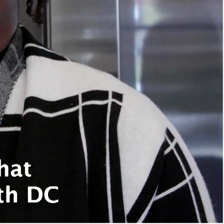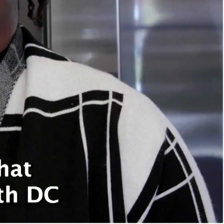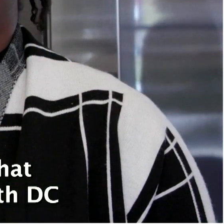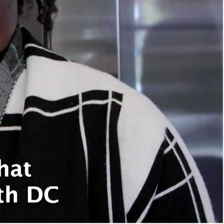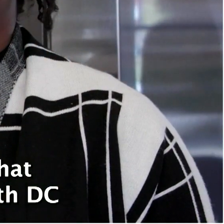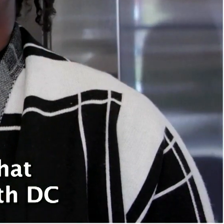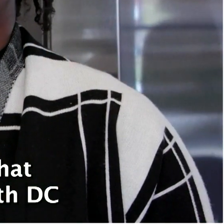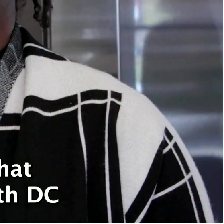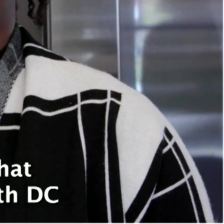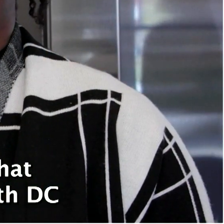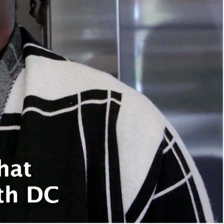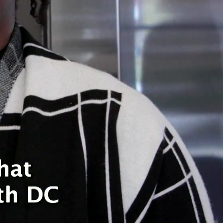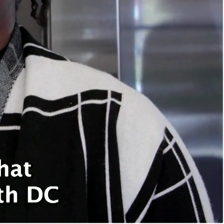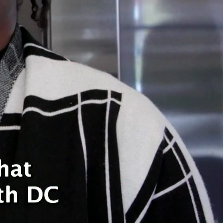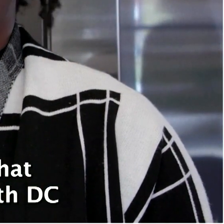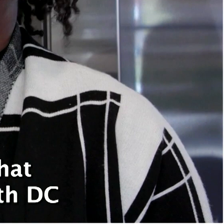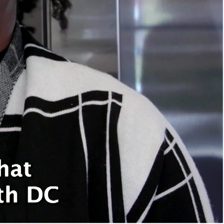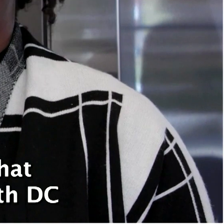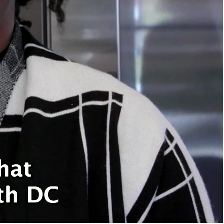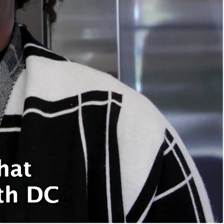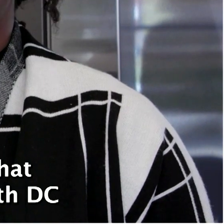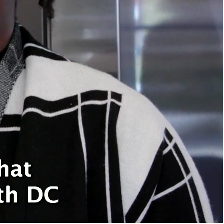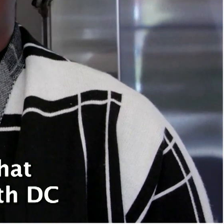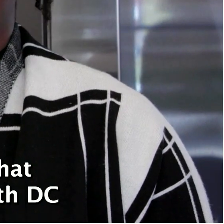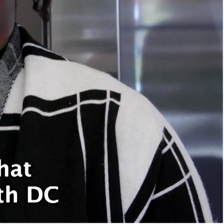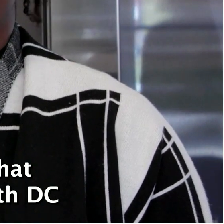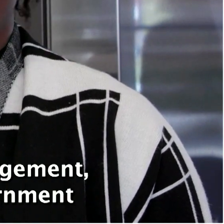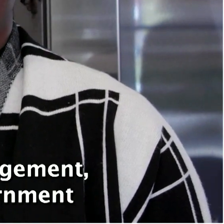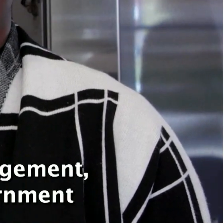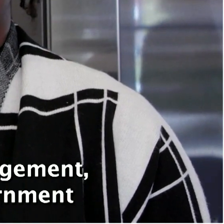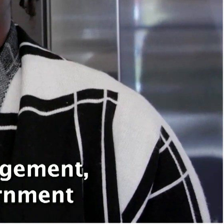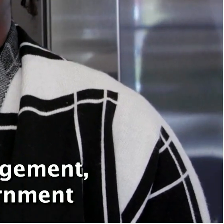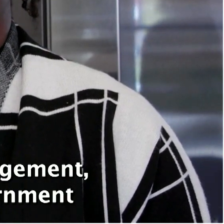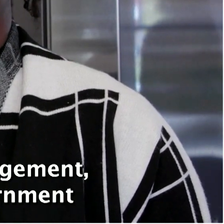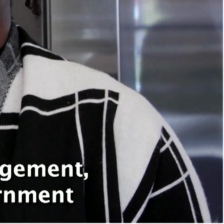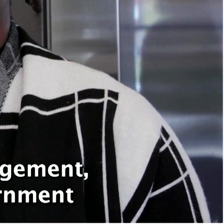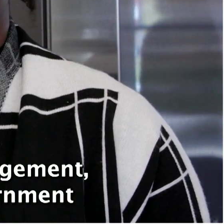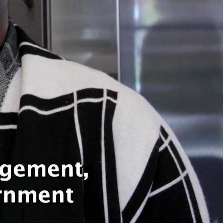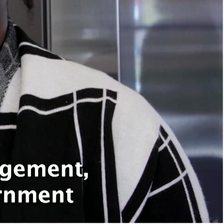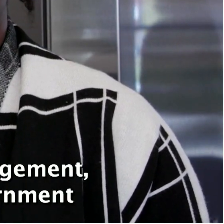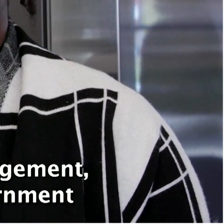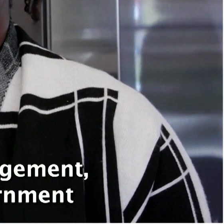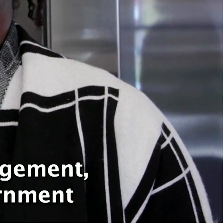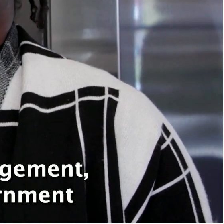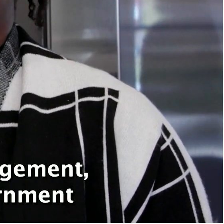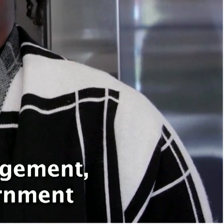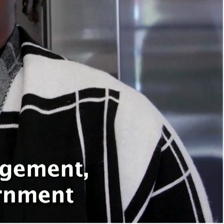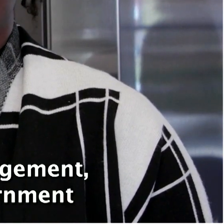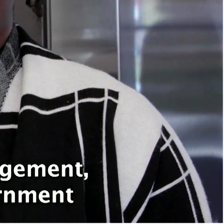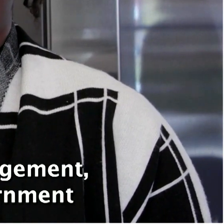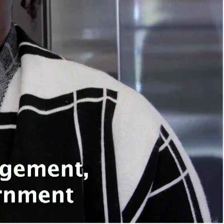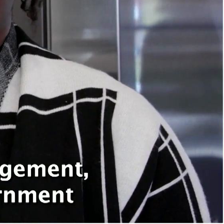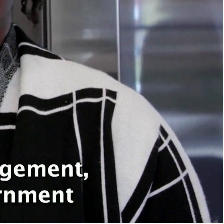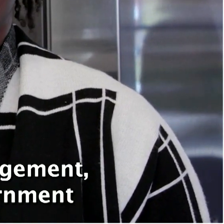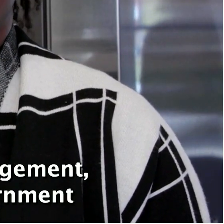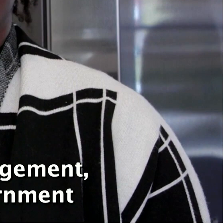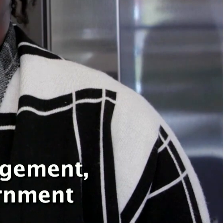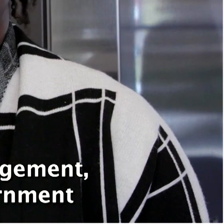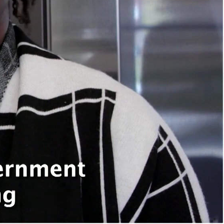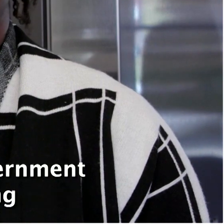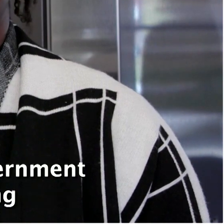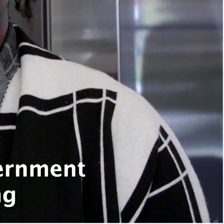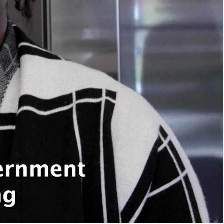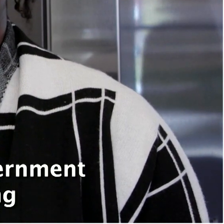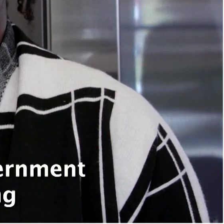was that I started as an intern with DC Homeland Security Emergency Management, and I worked my way up to a